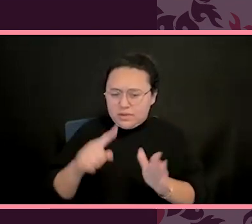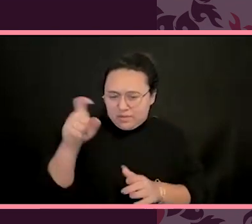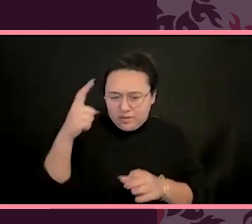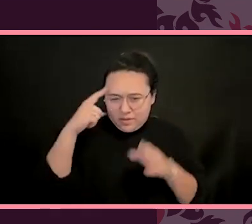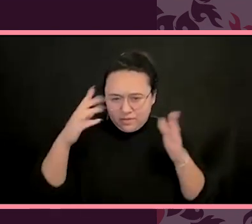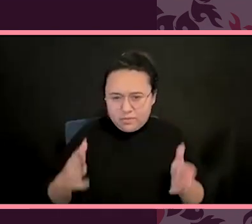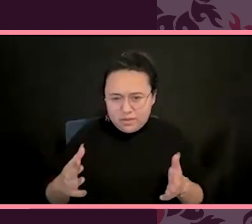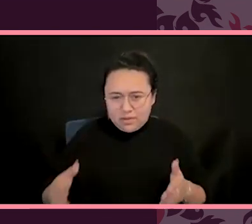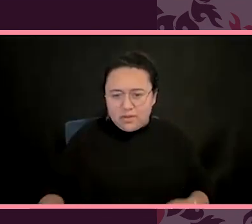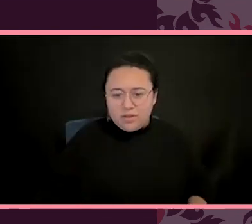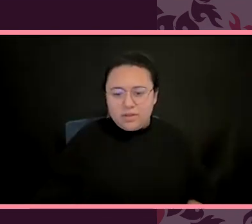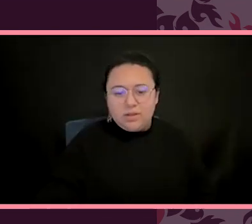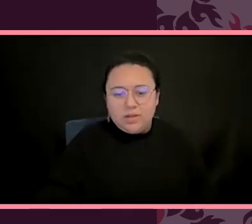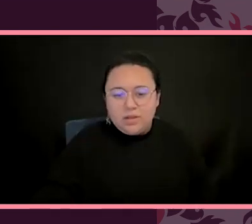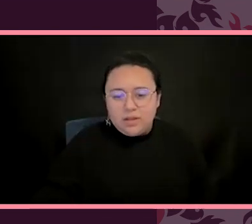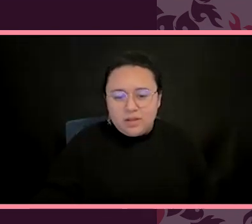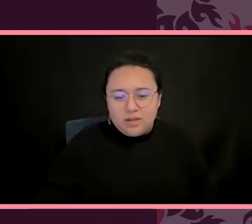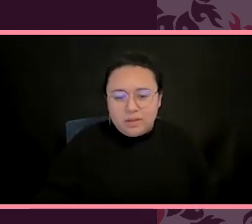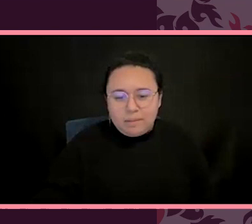just had a moment.